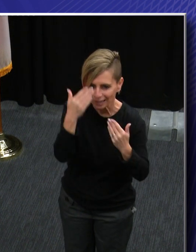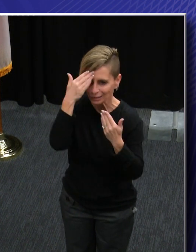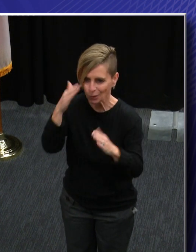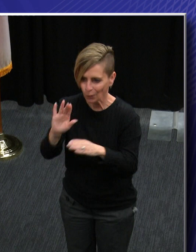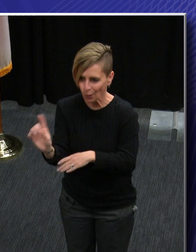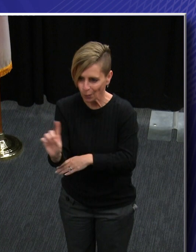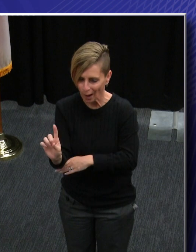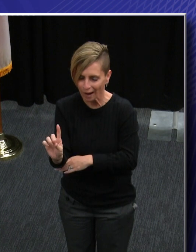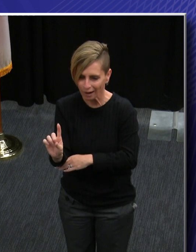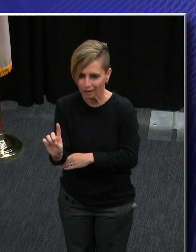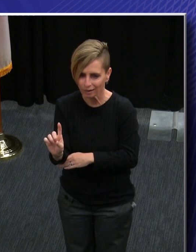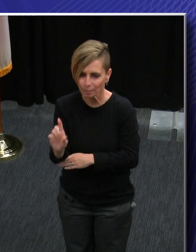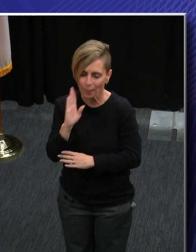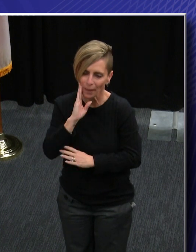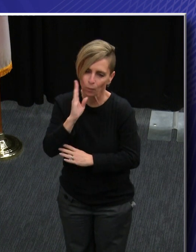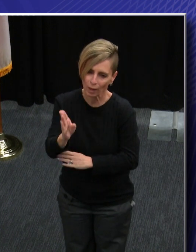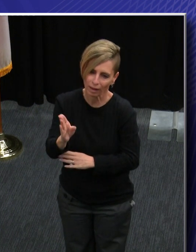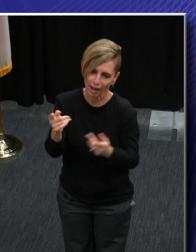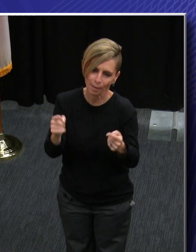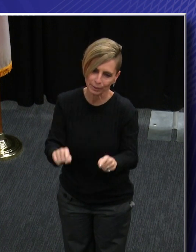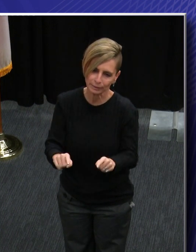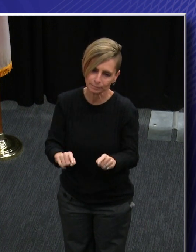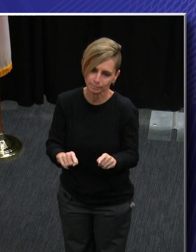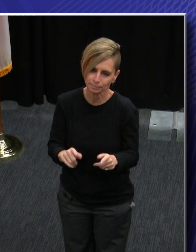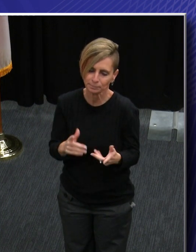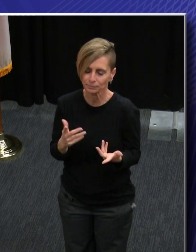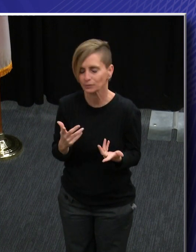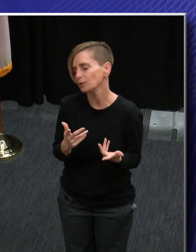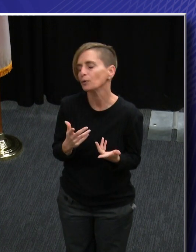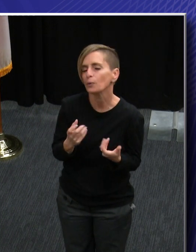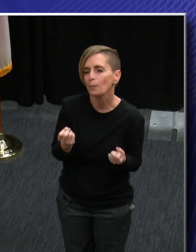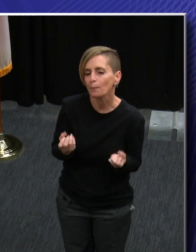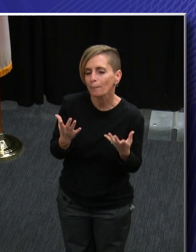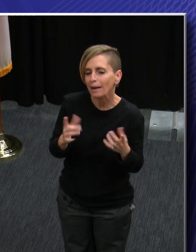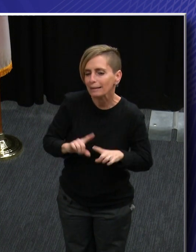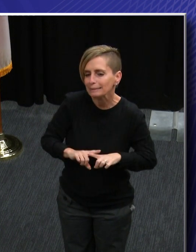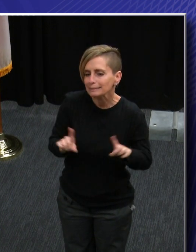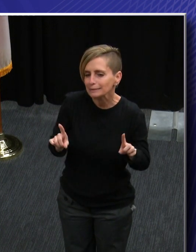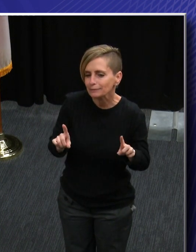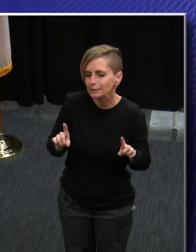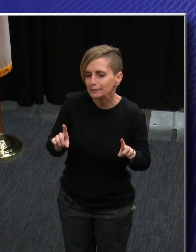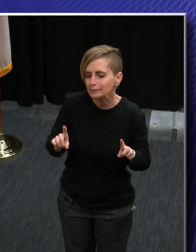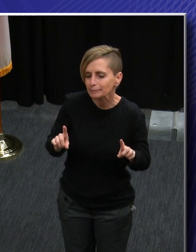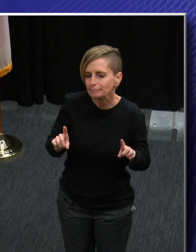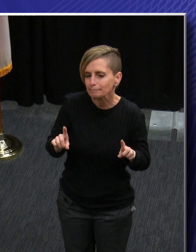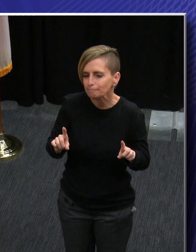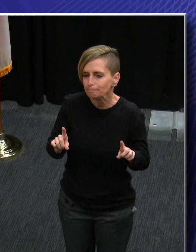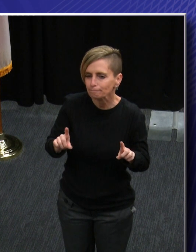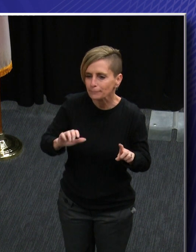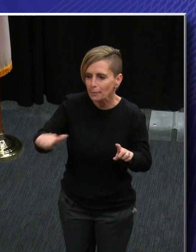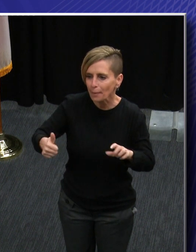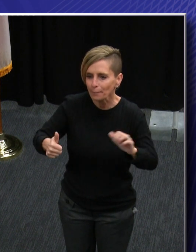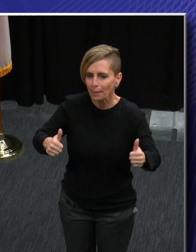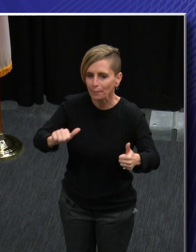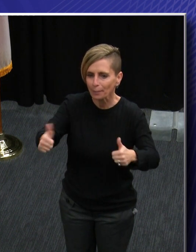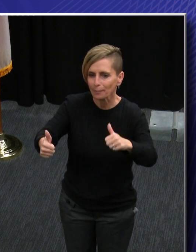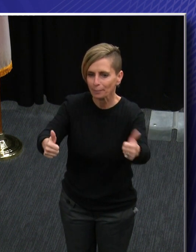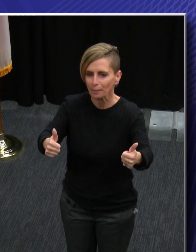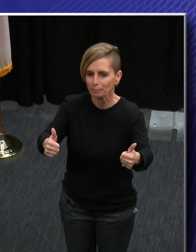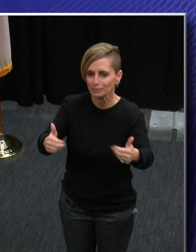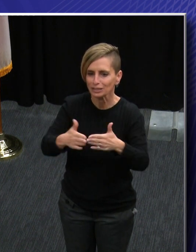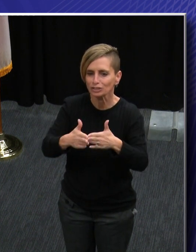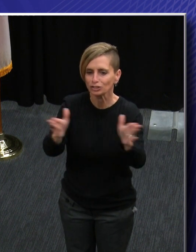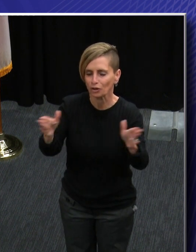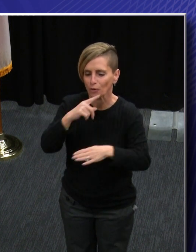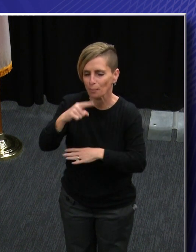but we know those are also going to. So it's going to be several different venues that the general public, well, first the